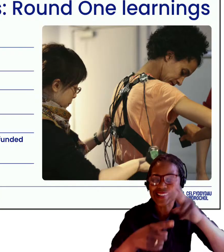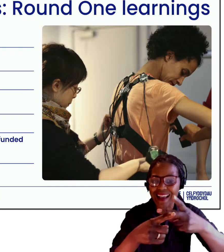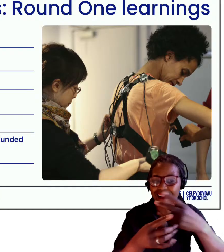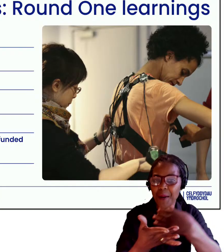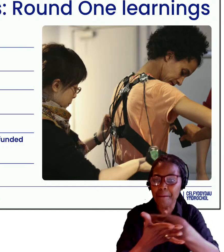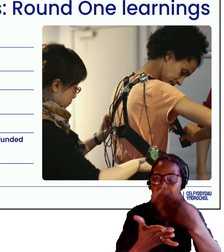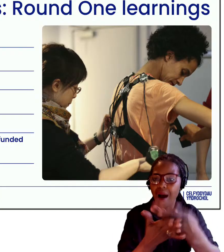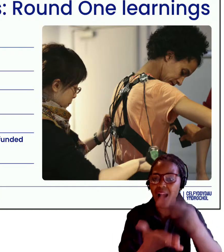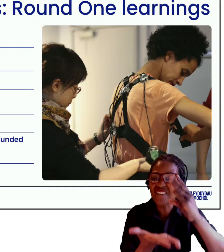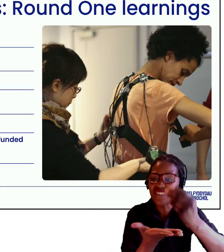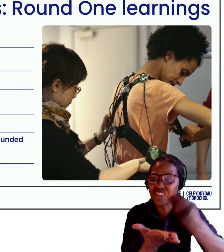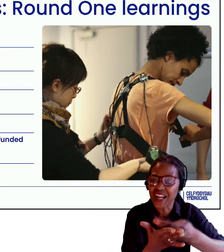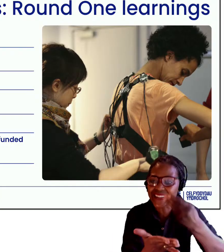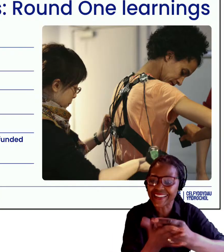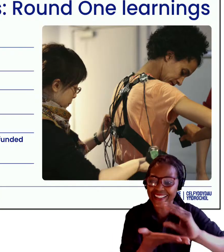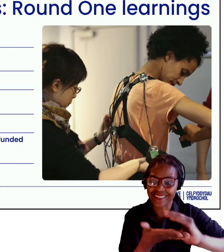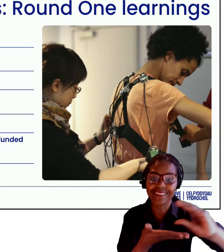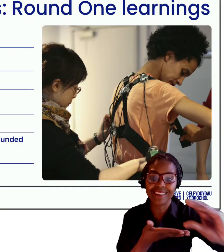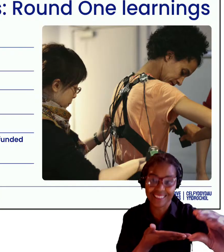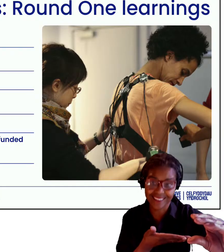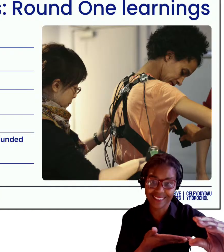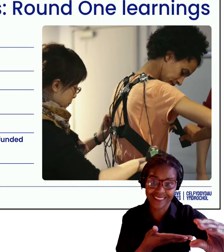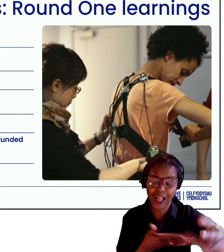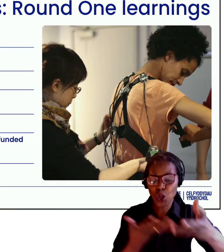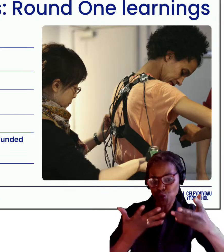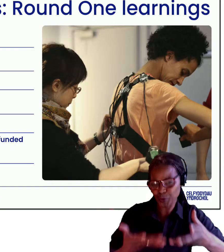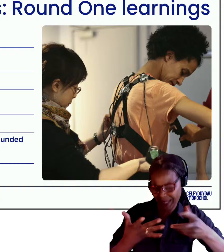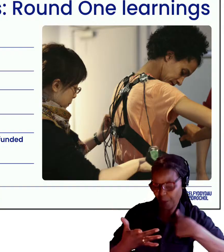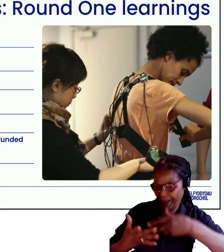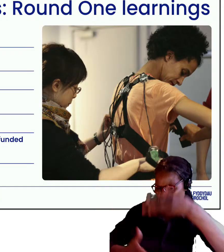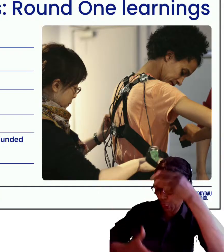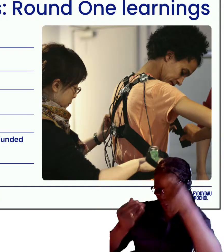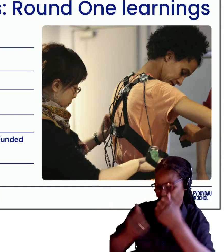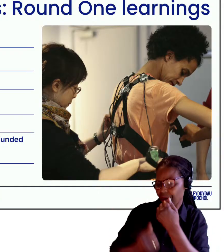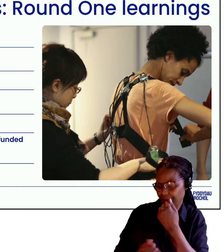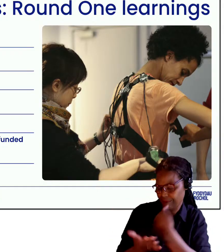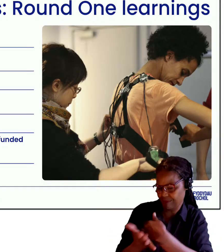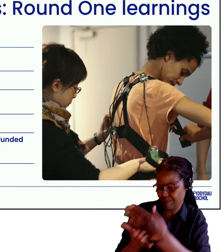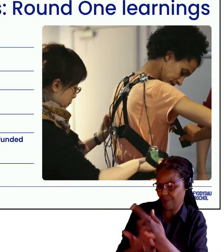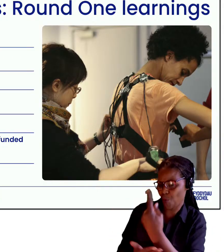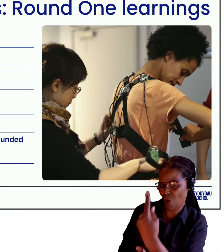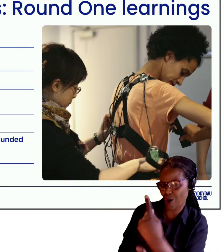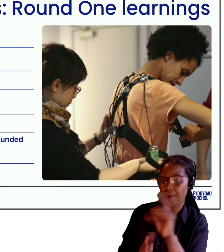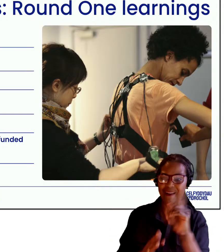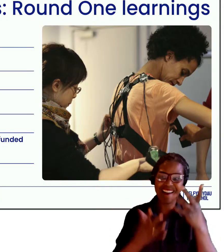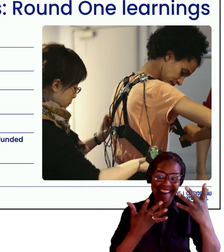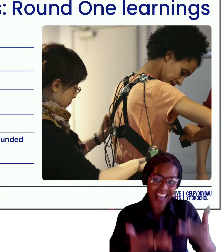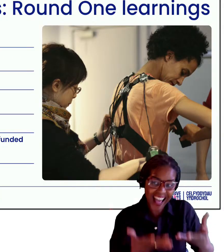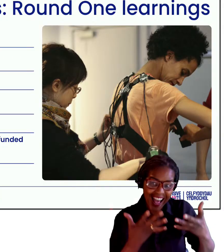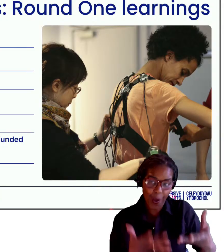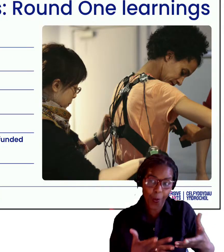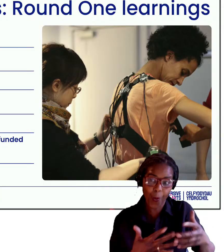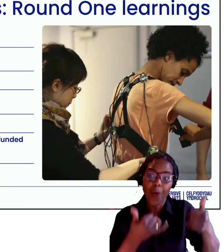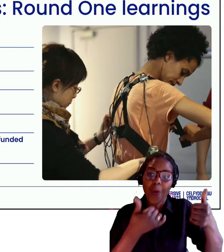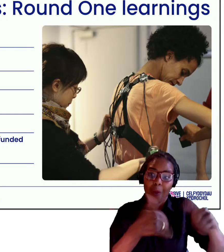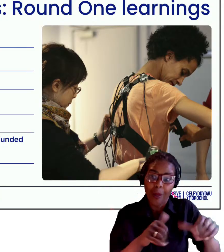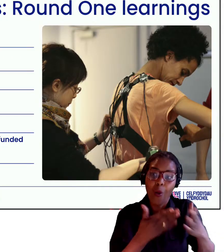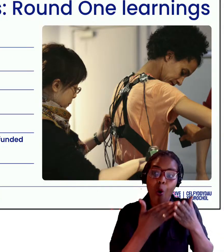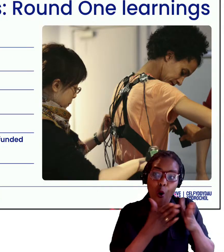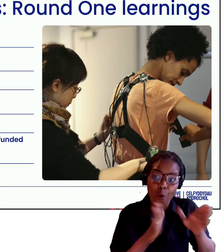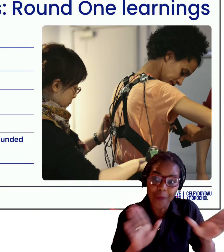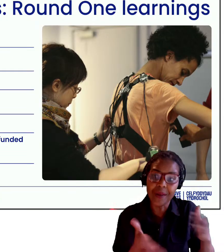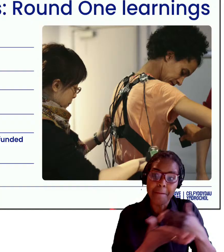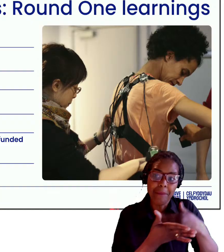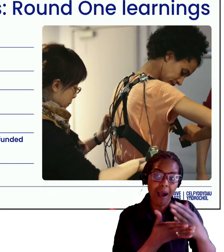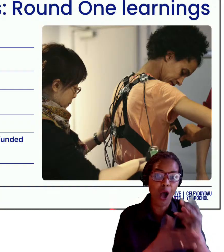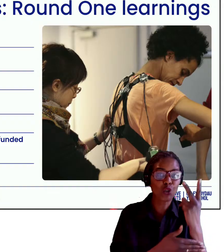the learnings from round one, but at the end I will recap on those timelines for round two, so people know that and the deadlines around